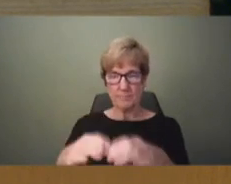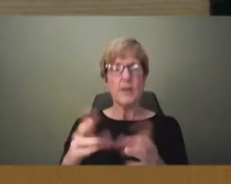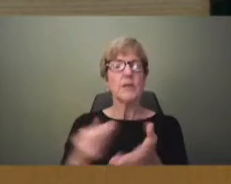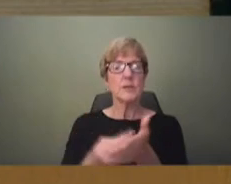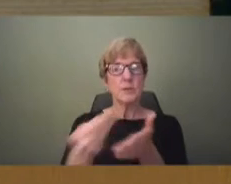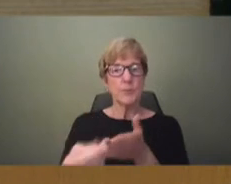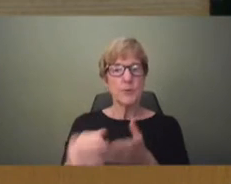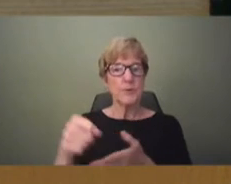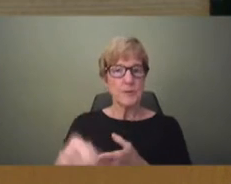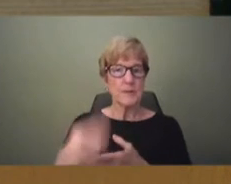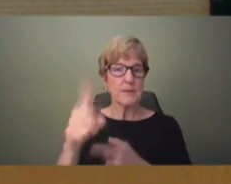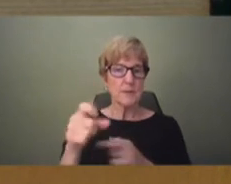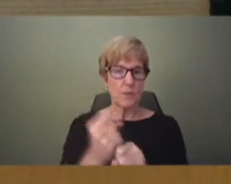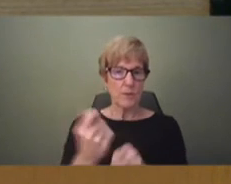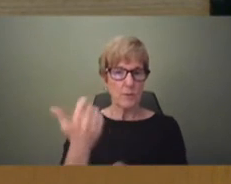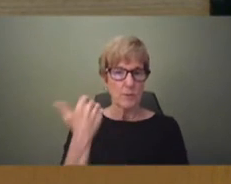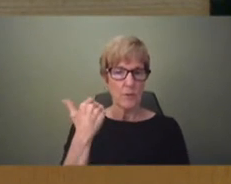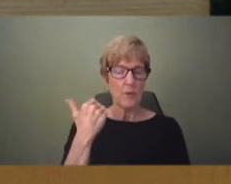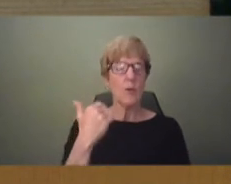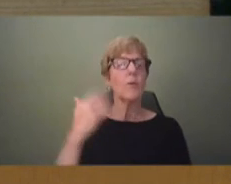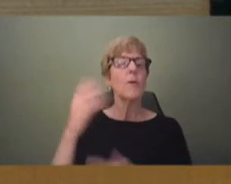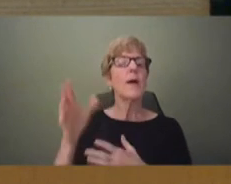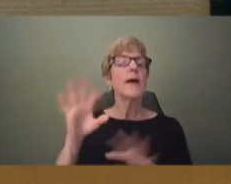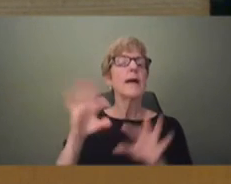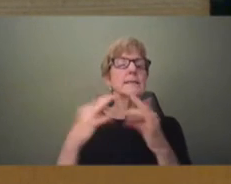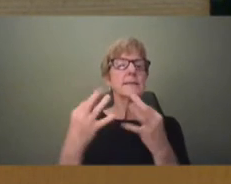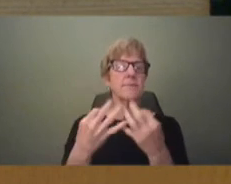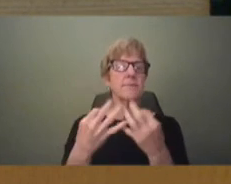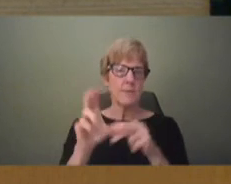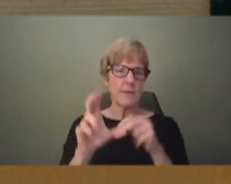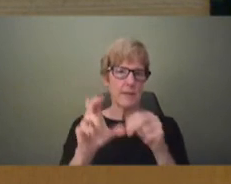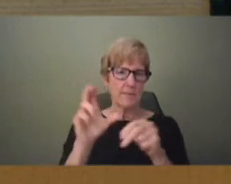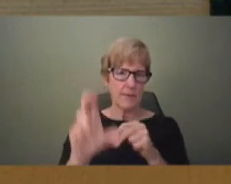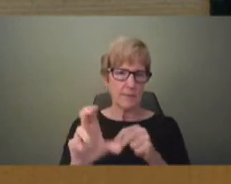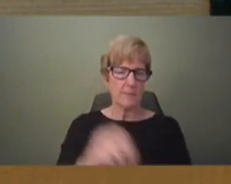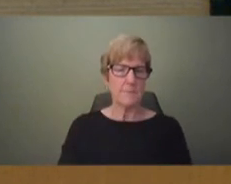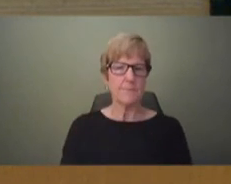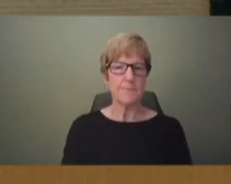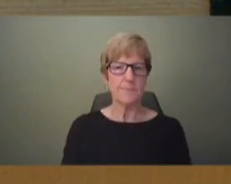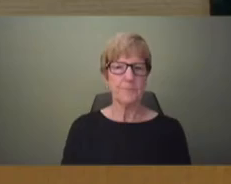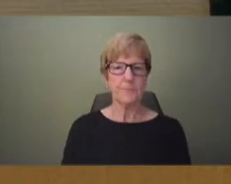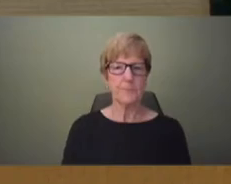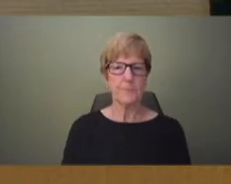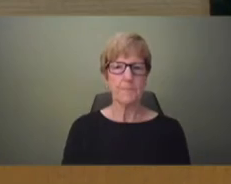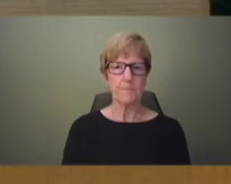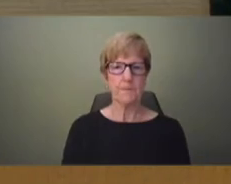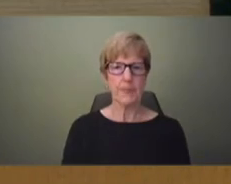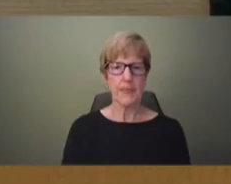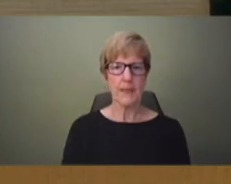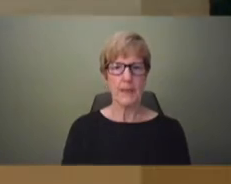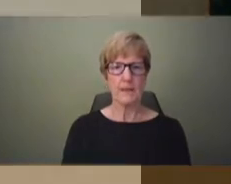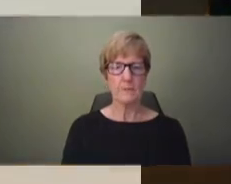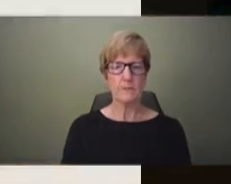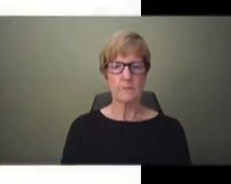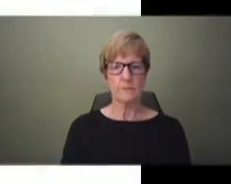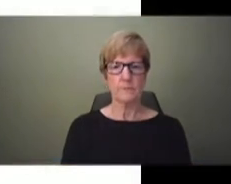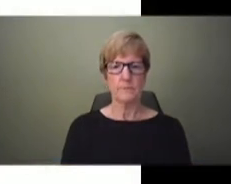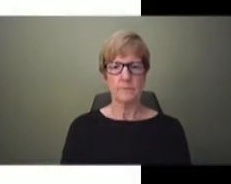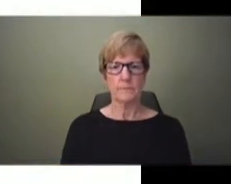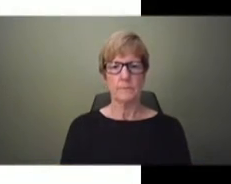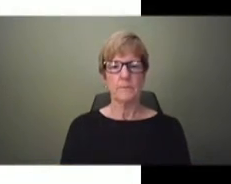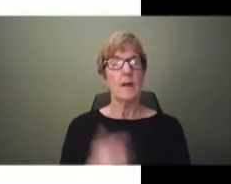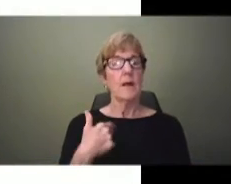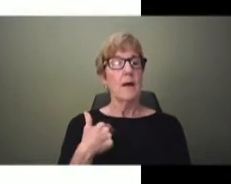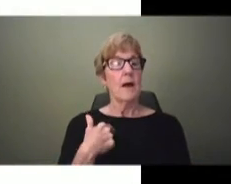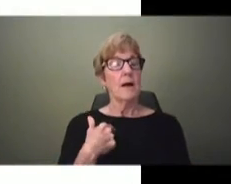ago as a long-term family investment uh next slide I've had the pleasure of